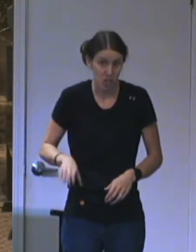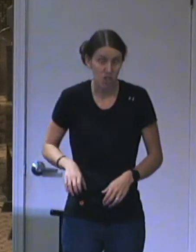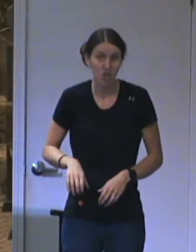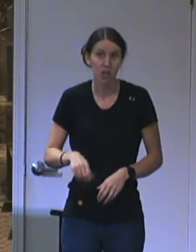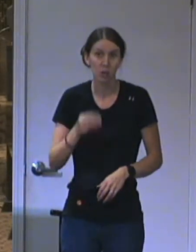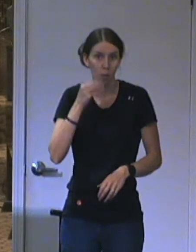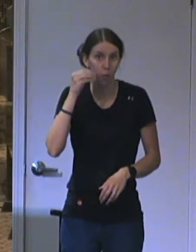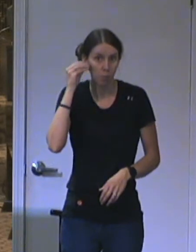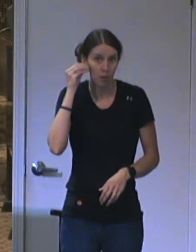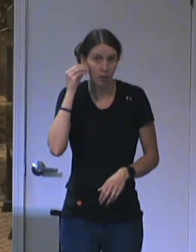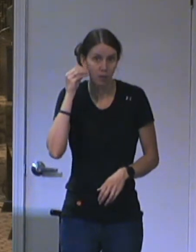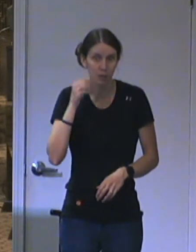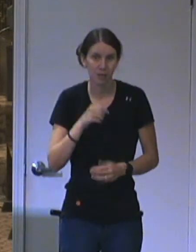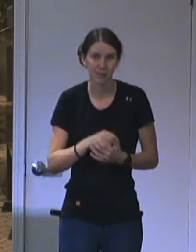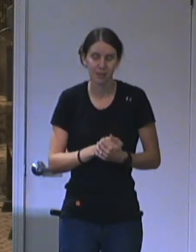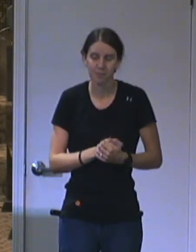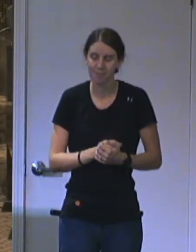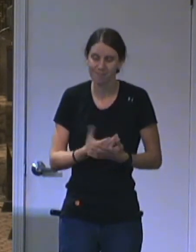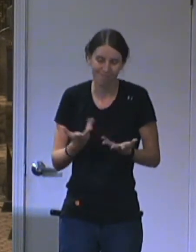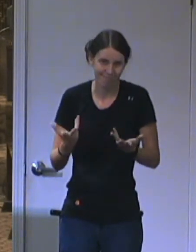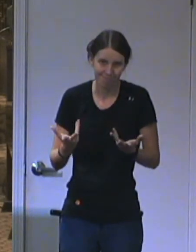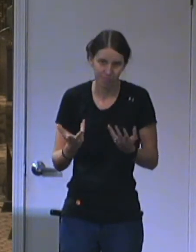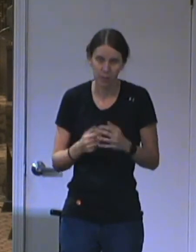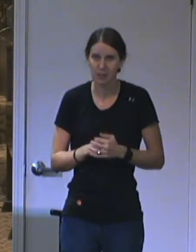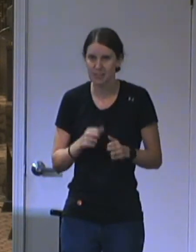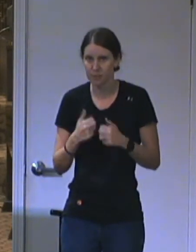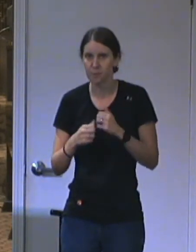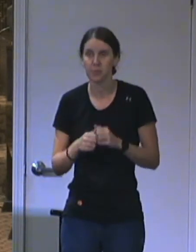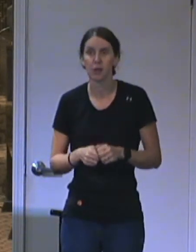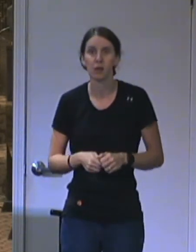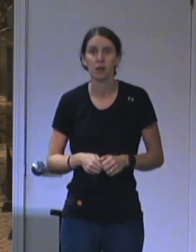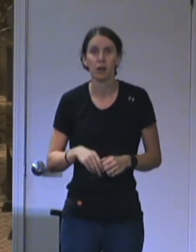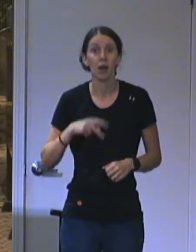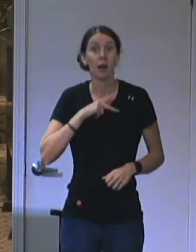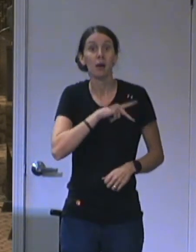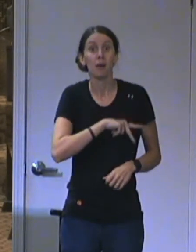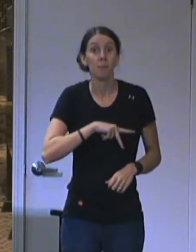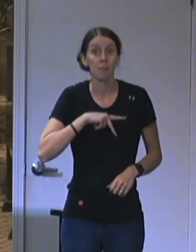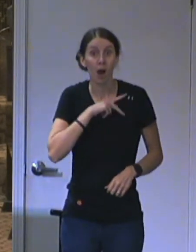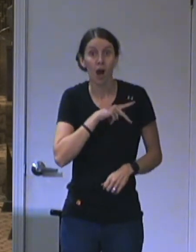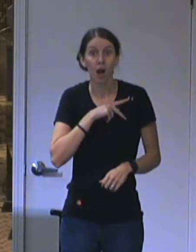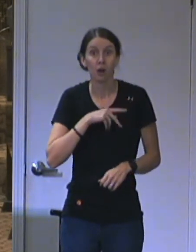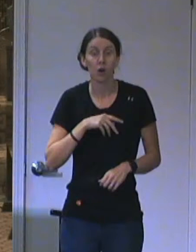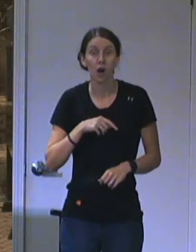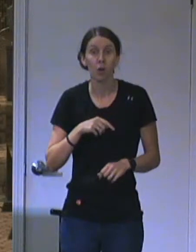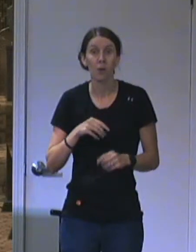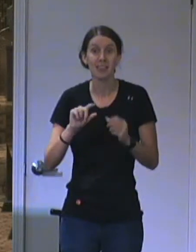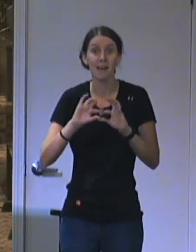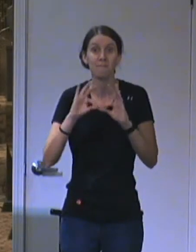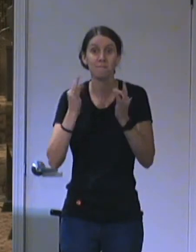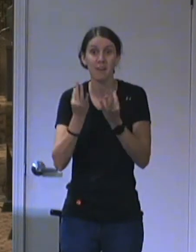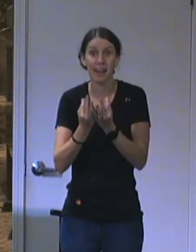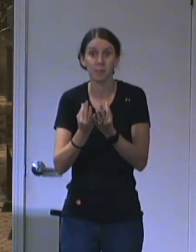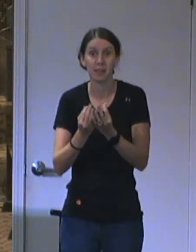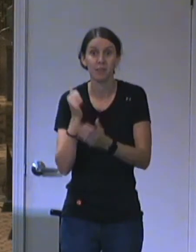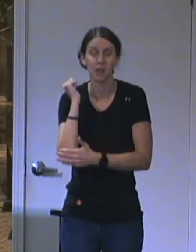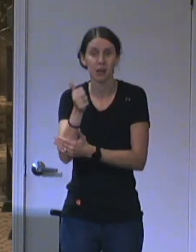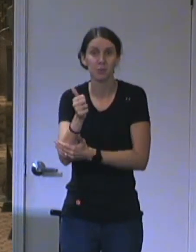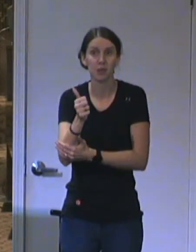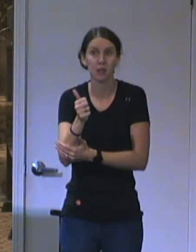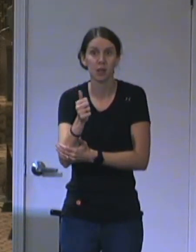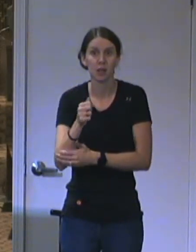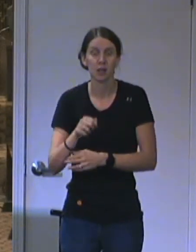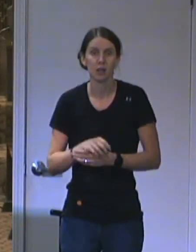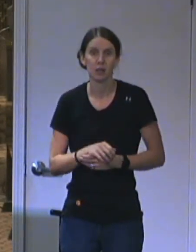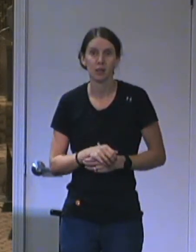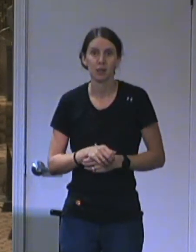I'm of the tribe of Benjamin. Benjamin was a prestigious tribe. When the children of Israel were wandering and they were